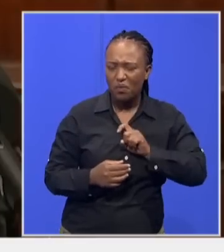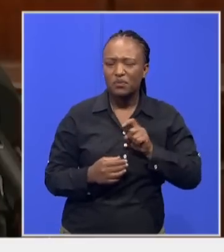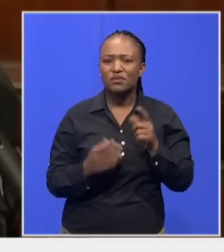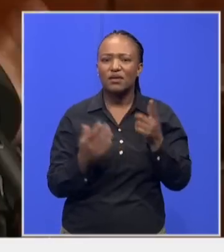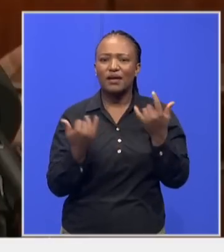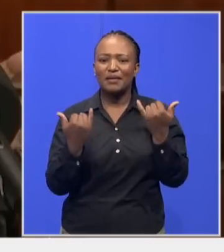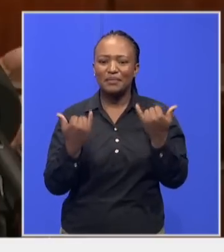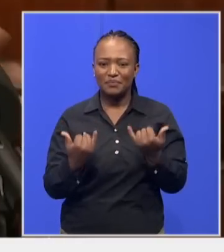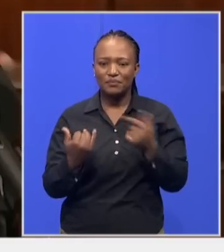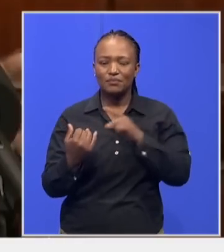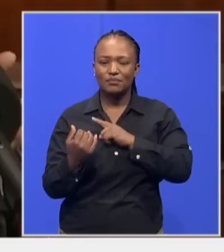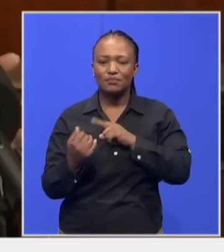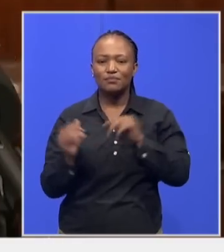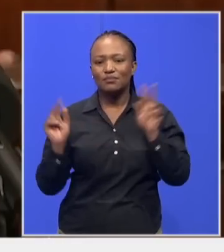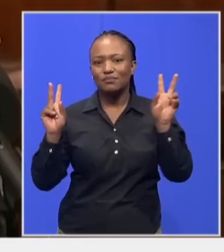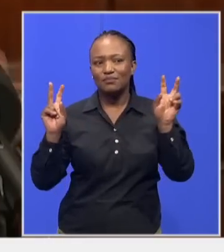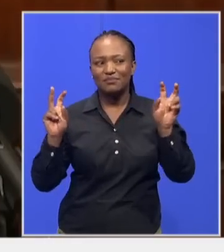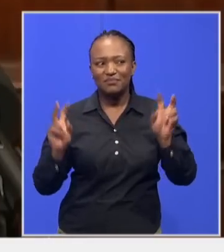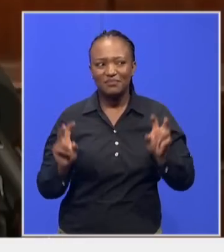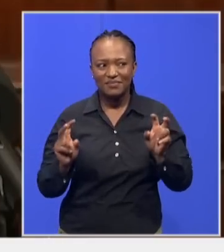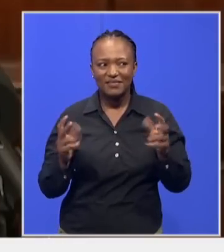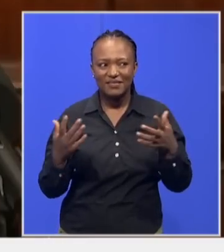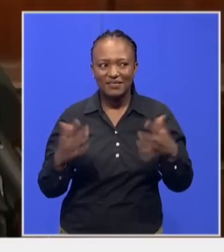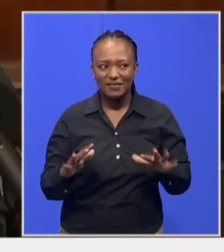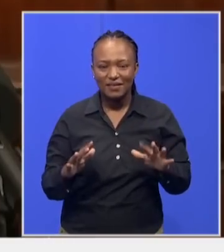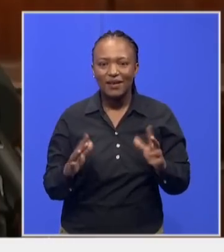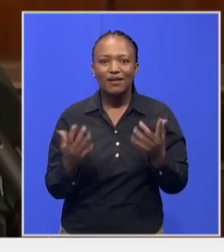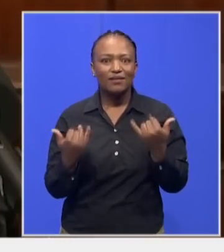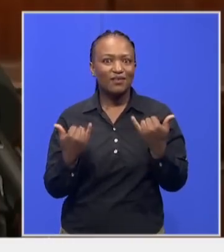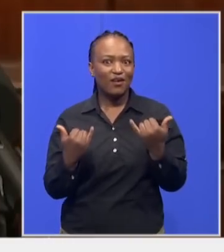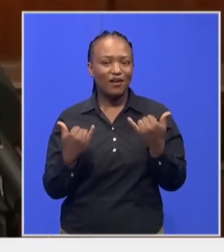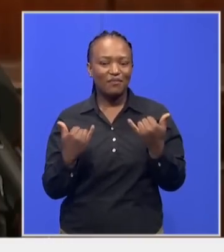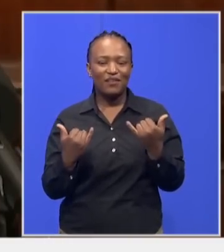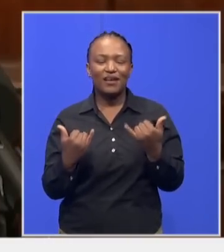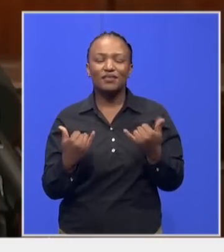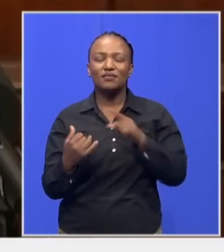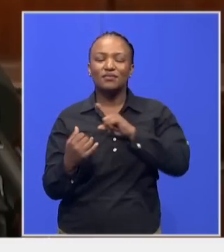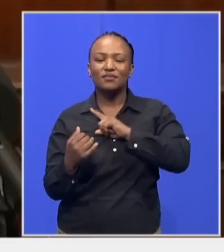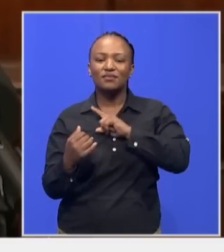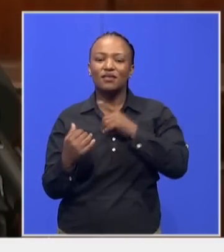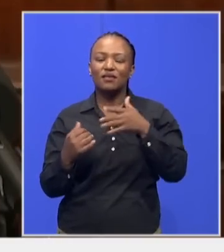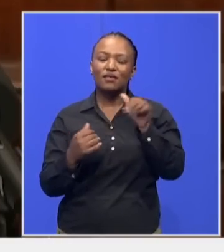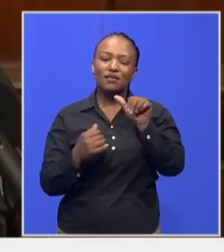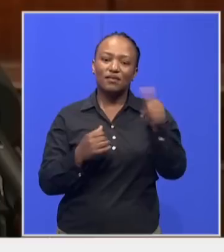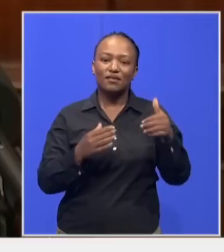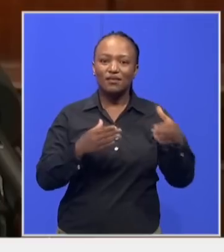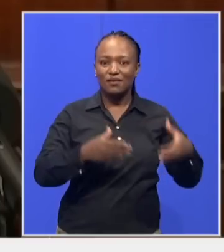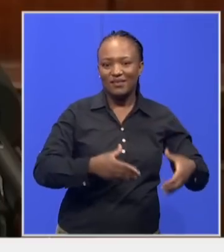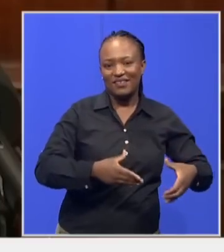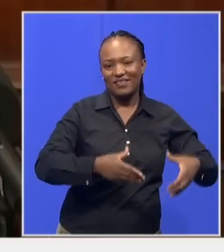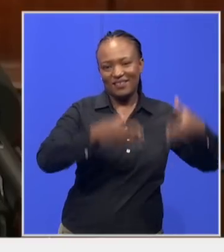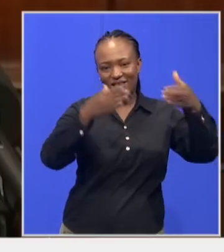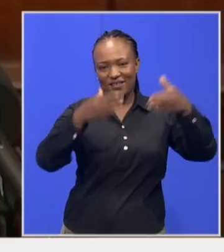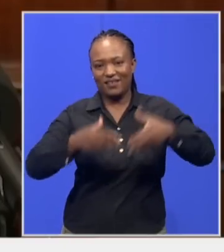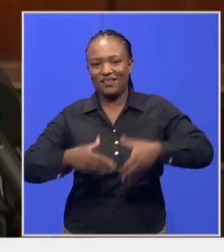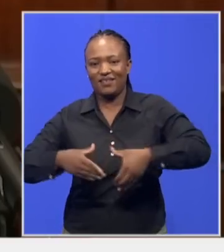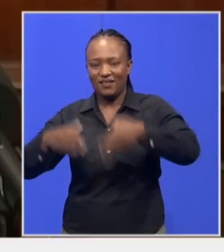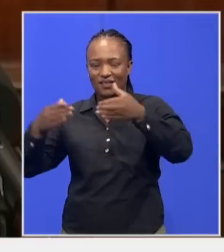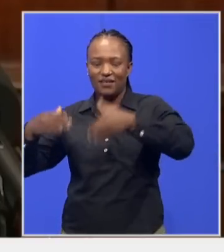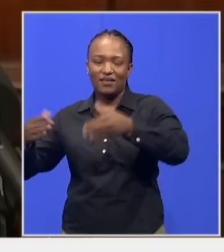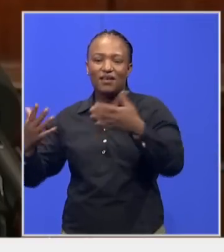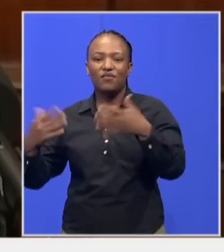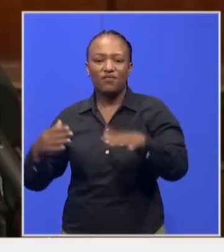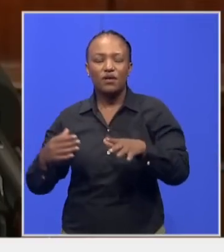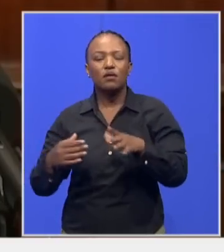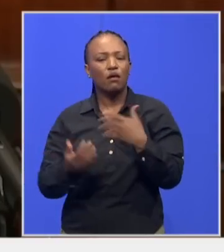are issues around design flaws. And then when you go to the other units 4, 5, and 6, they've refurbished those. And they are